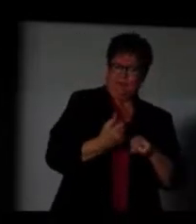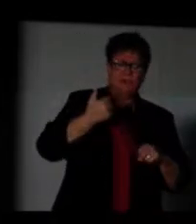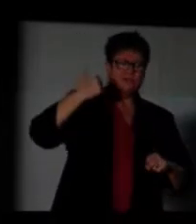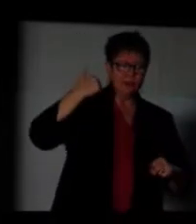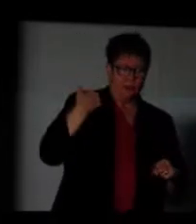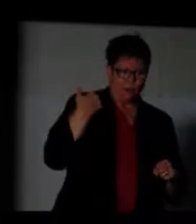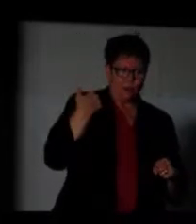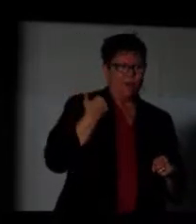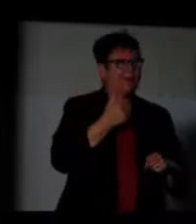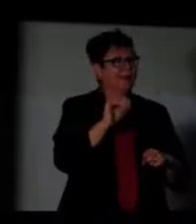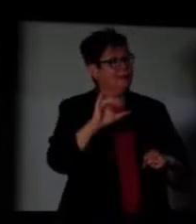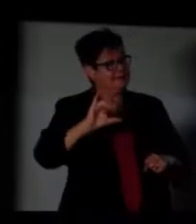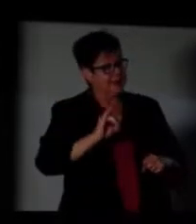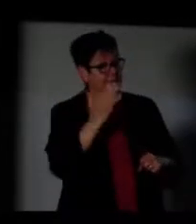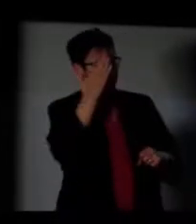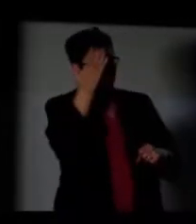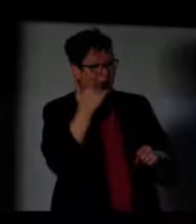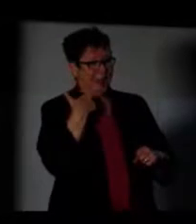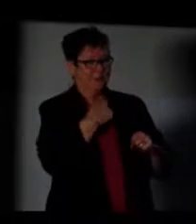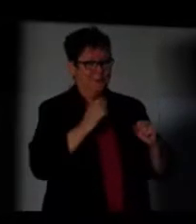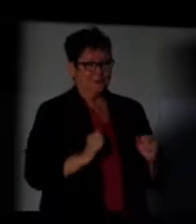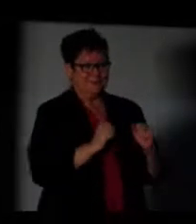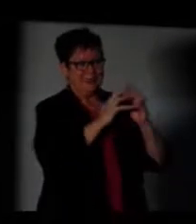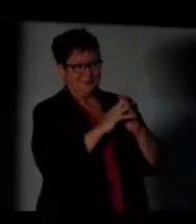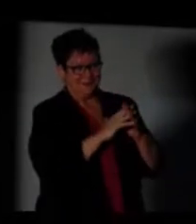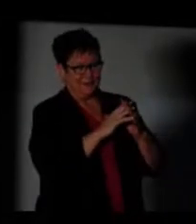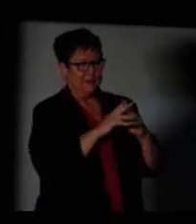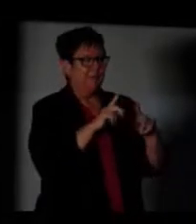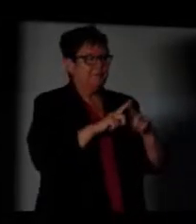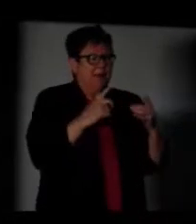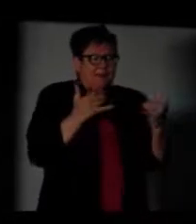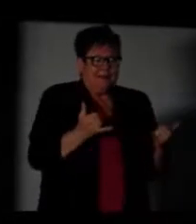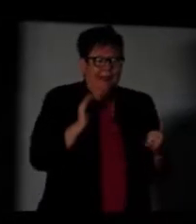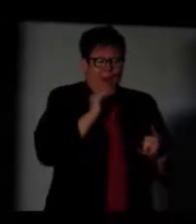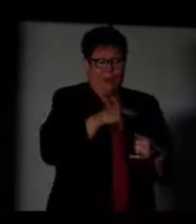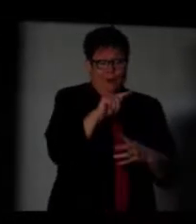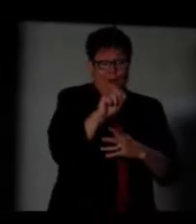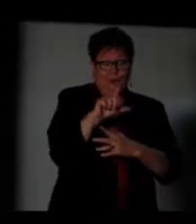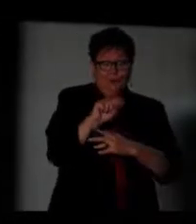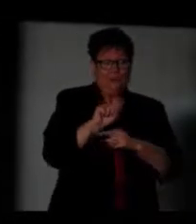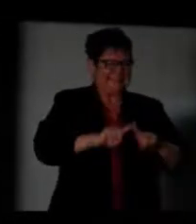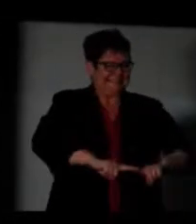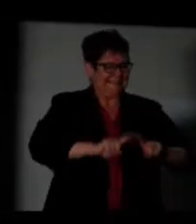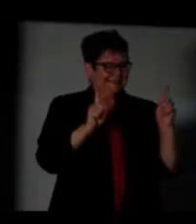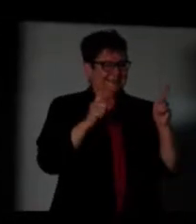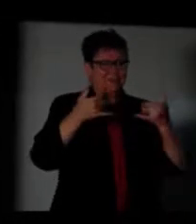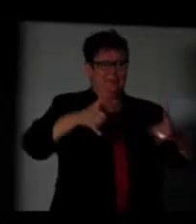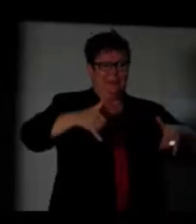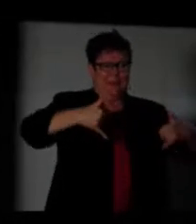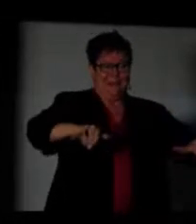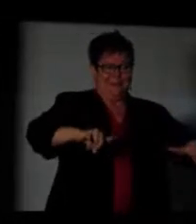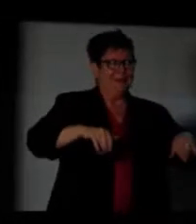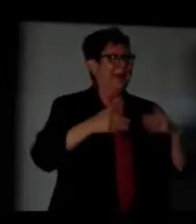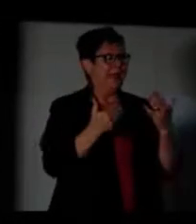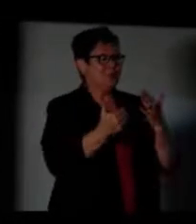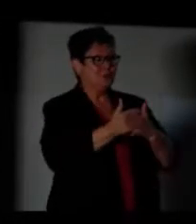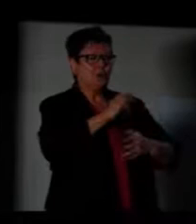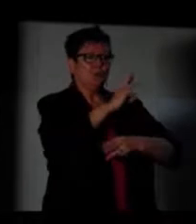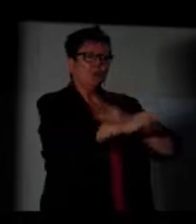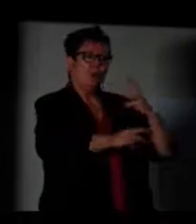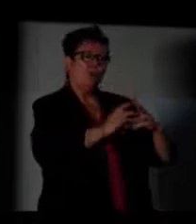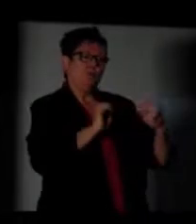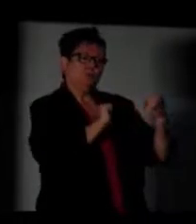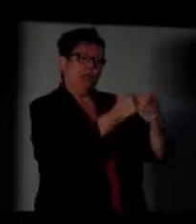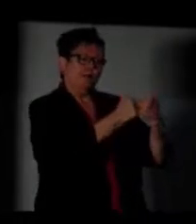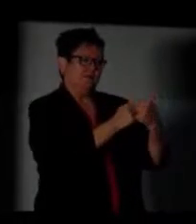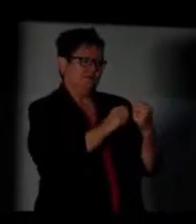founded. But of course, now we have a completely different bag of tools to play with. And we have some new global challenges to address. So